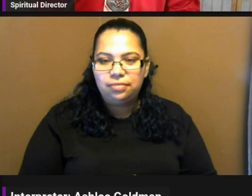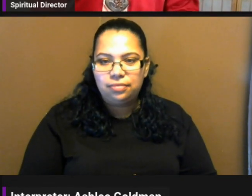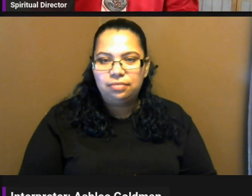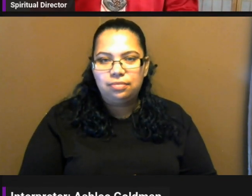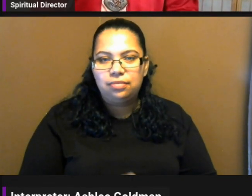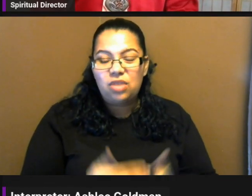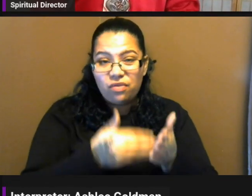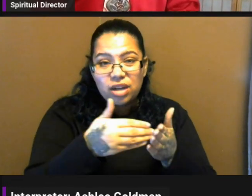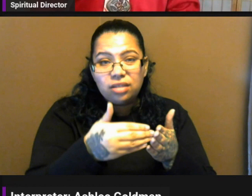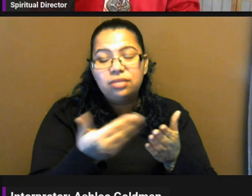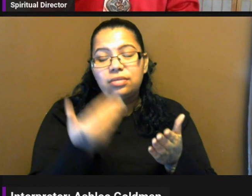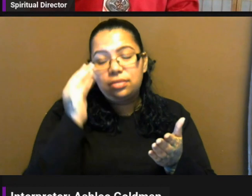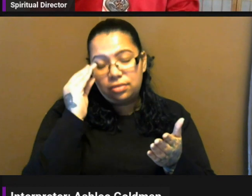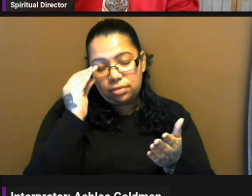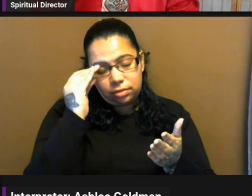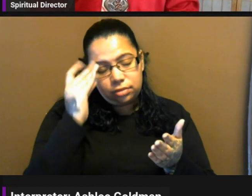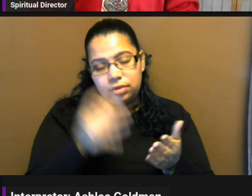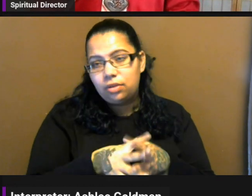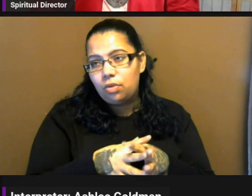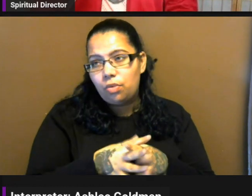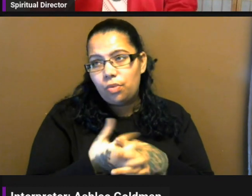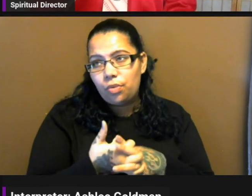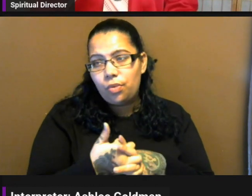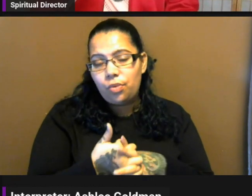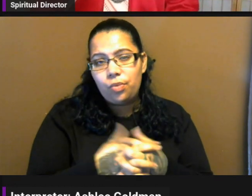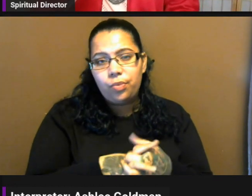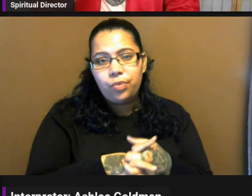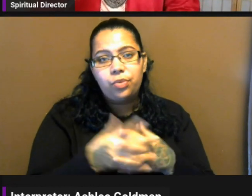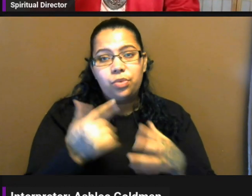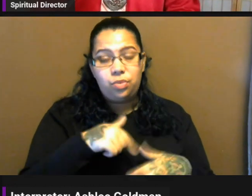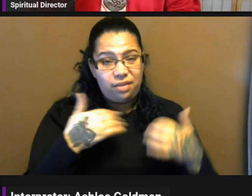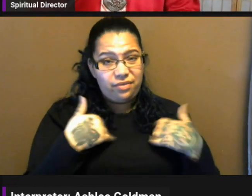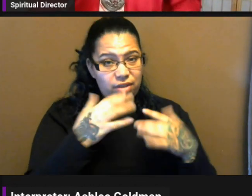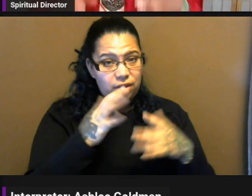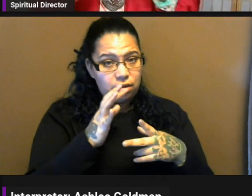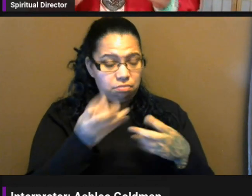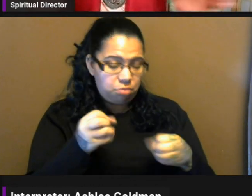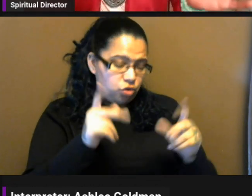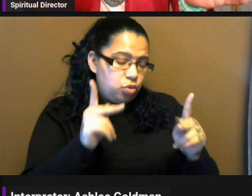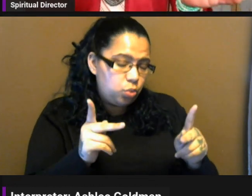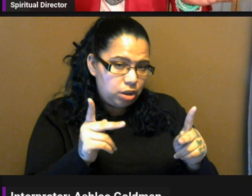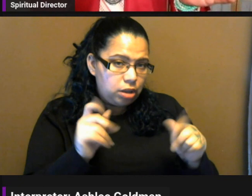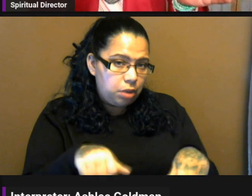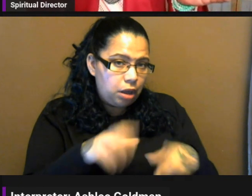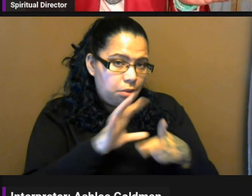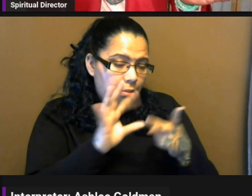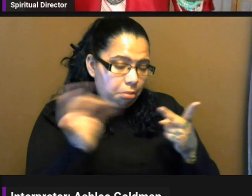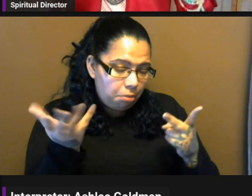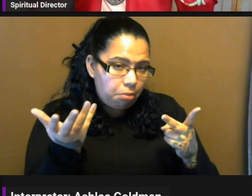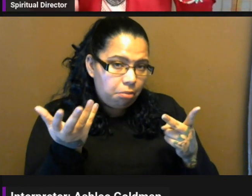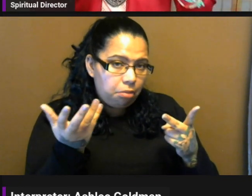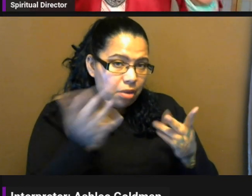And very often, as we are given the opportunities to choose to